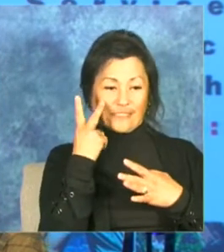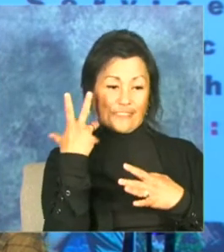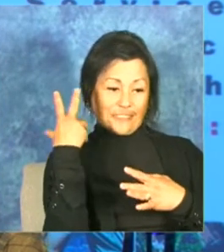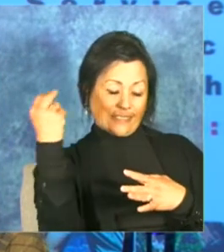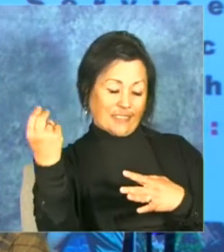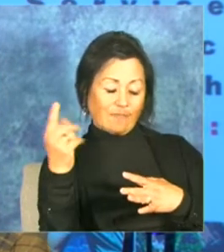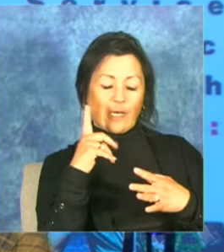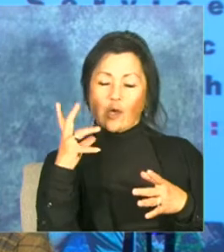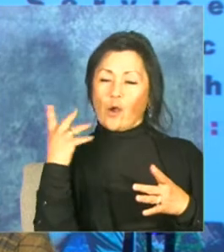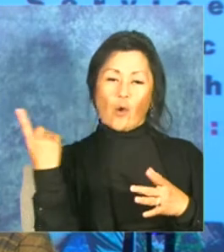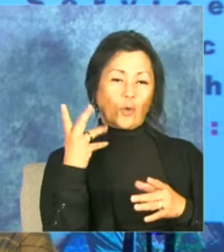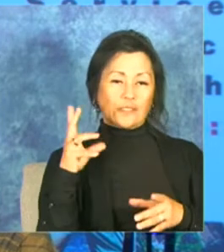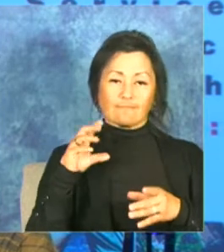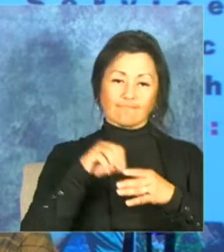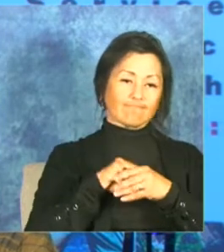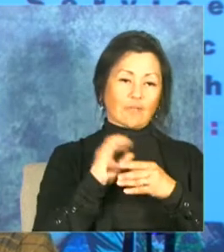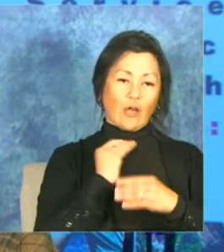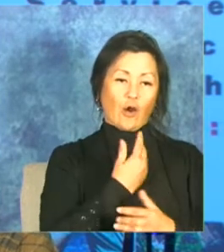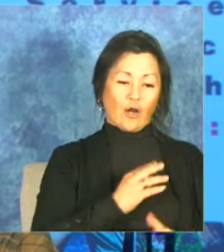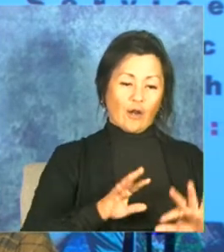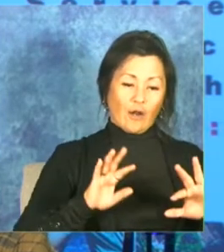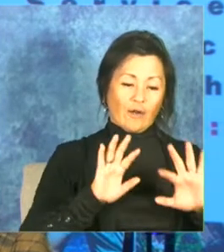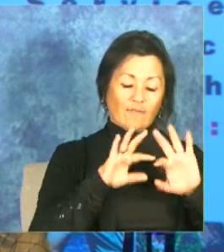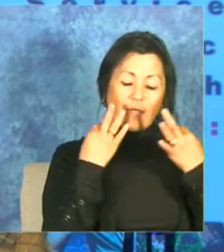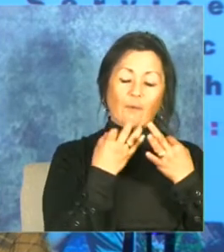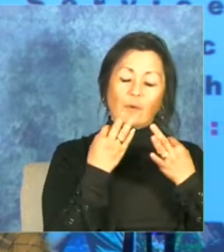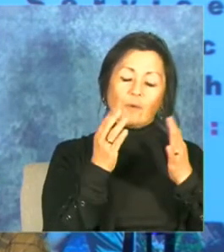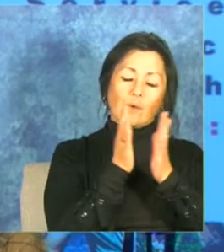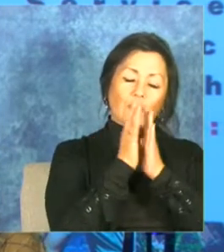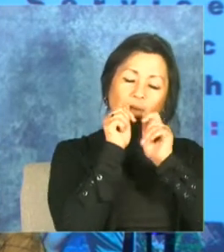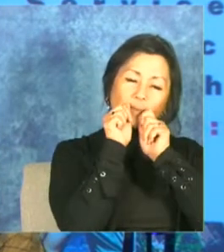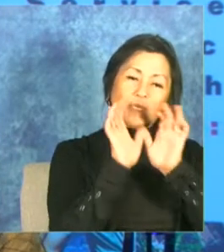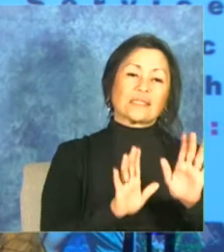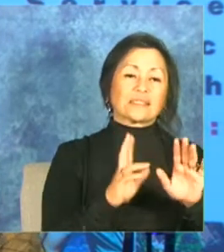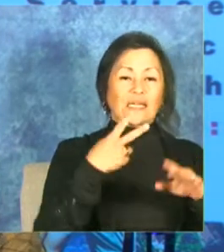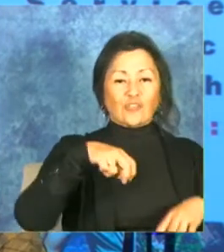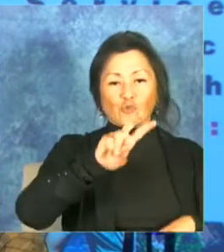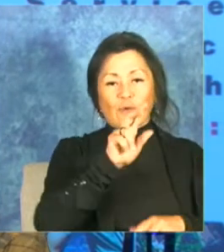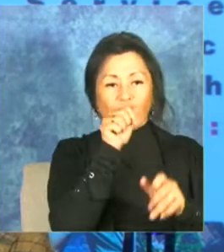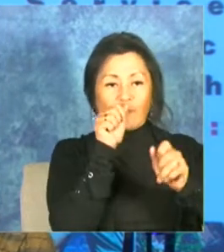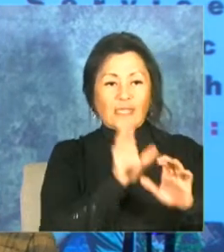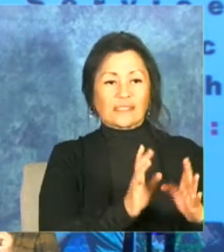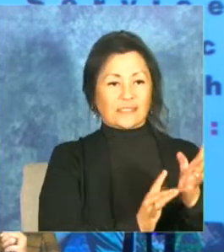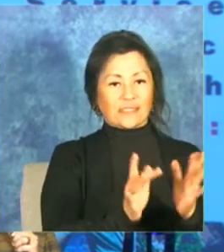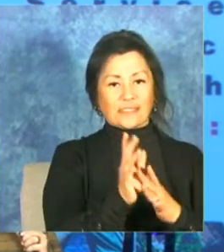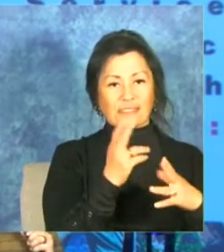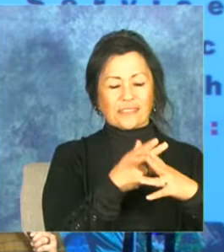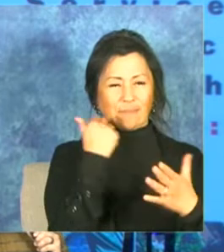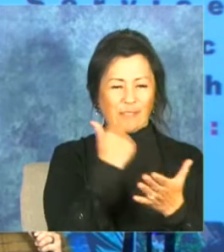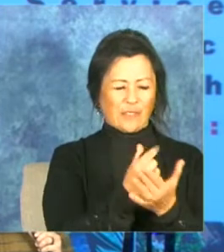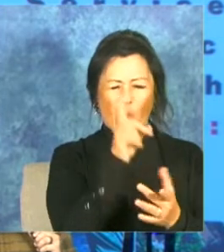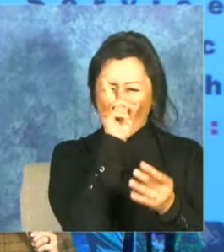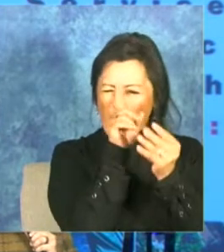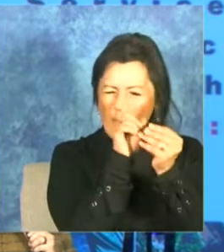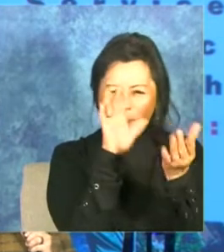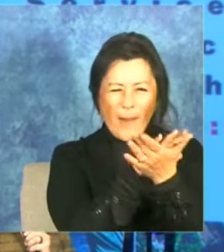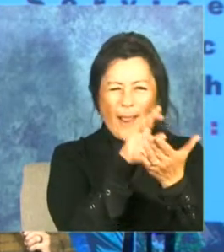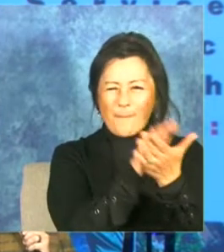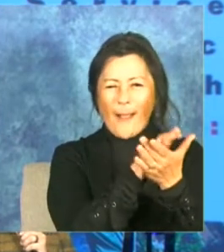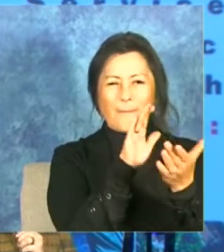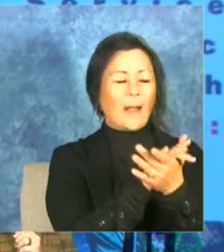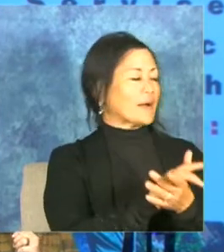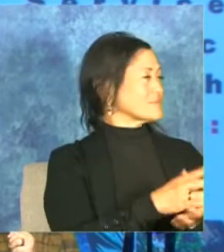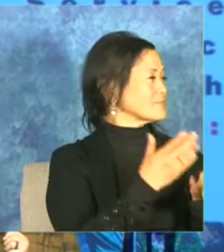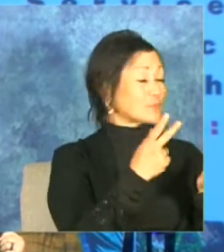be a part of our family. So we pray blessings and traveling mercies over them today in Jesus' name. Amen. Can you give them one more big hand? And when you